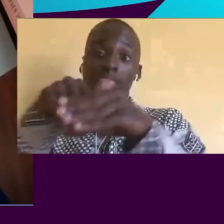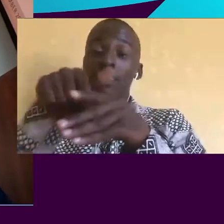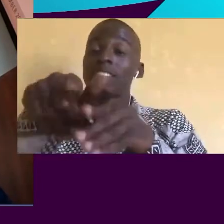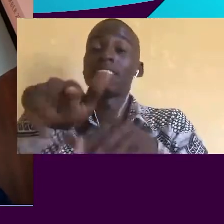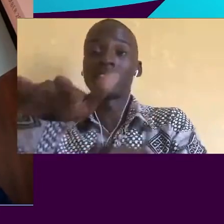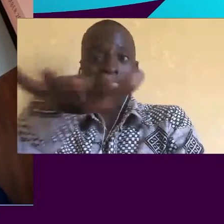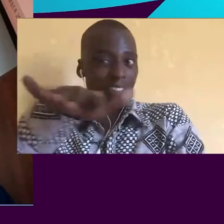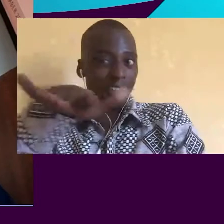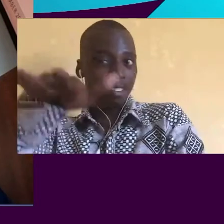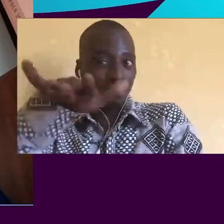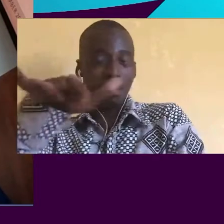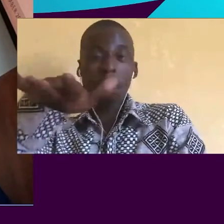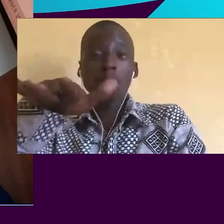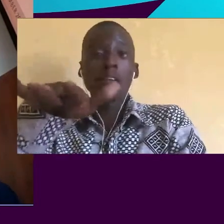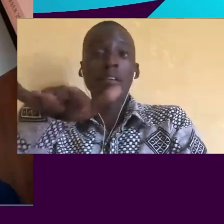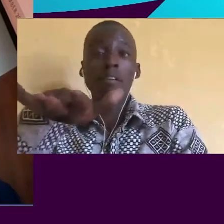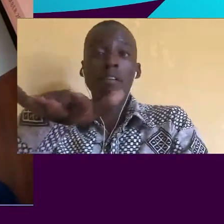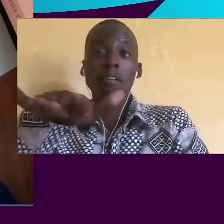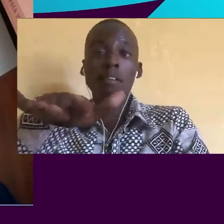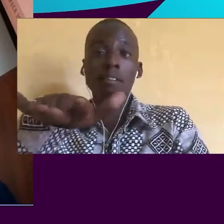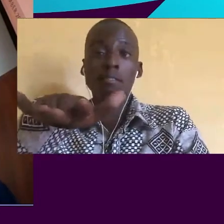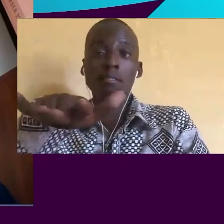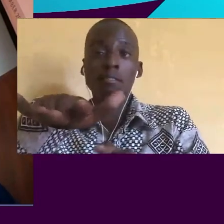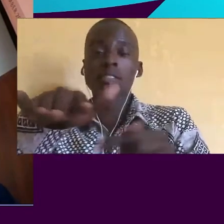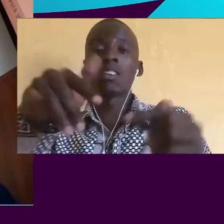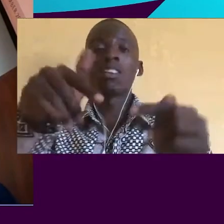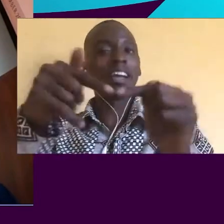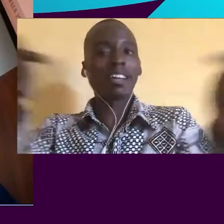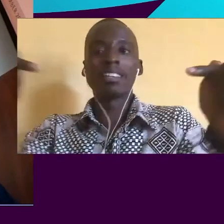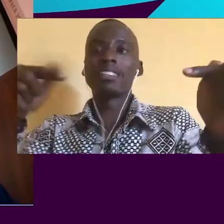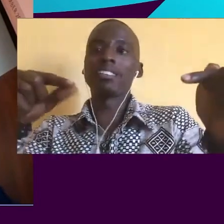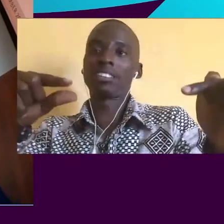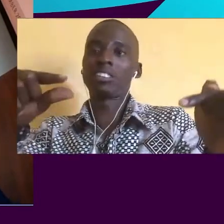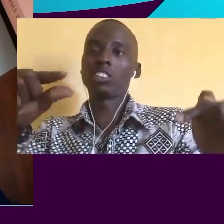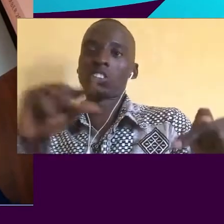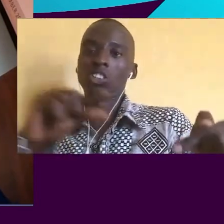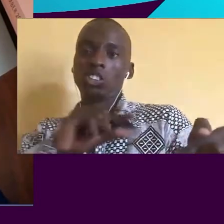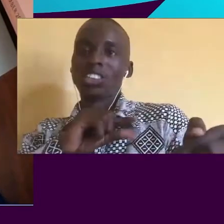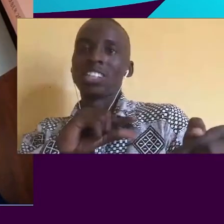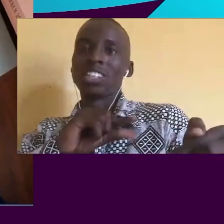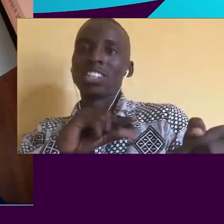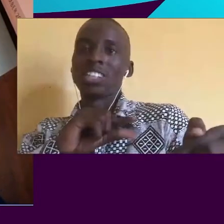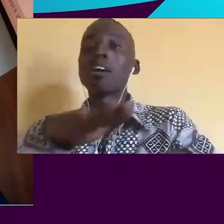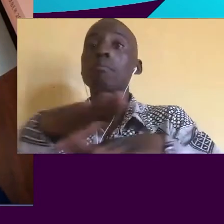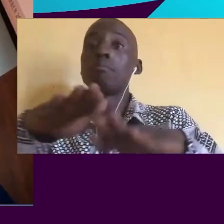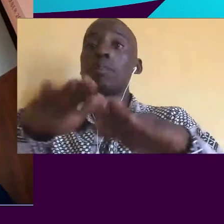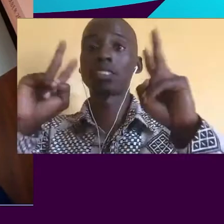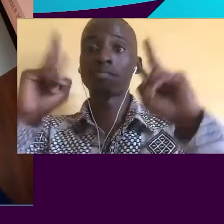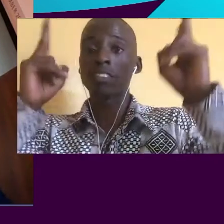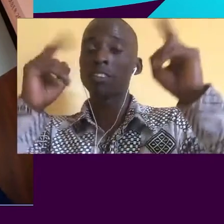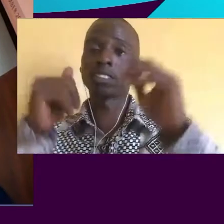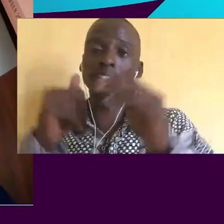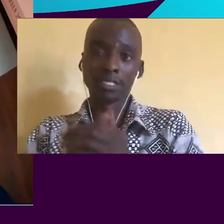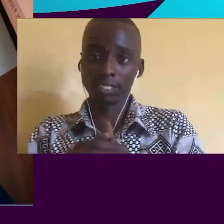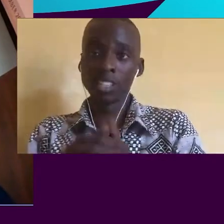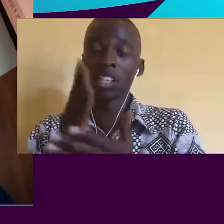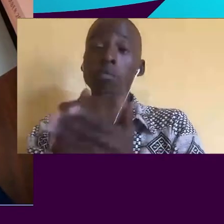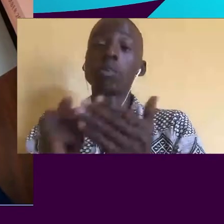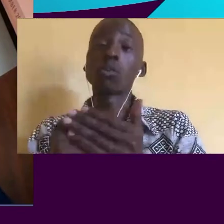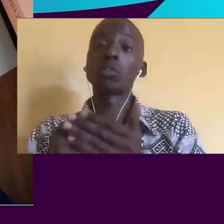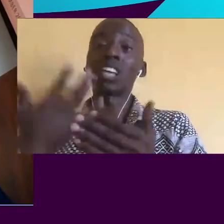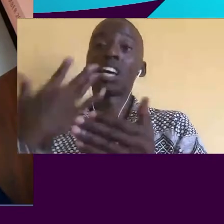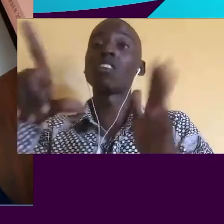against gender-based violence, because the hand of the law can really catch them, and it can be a